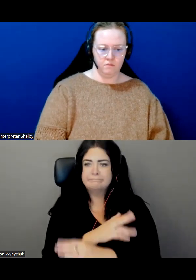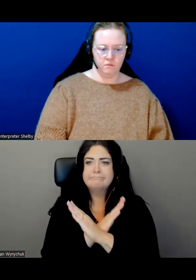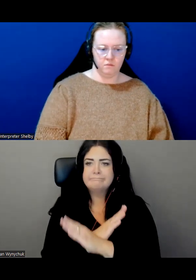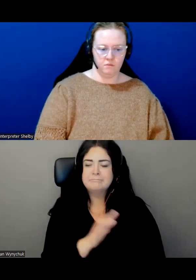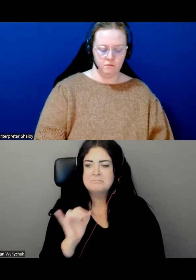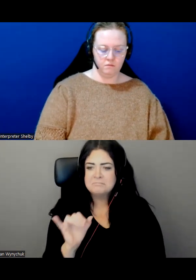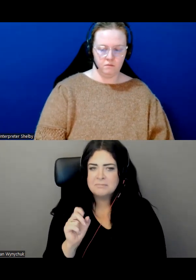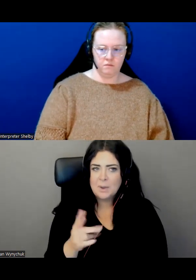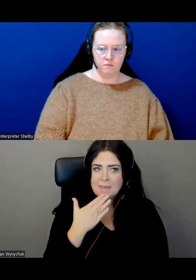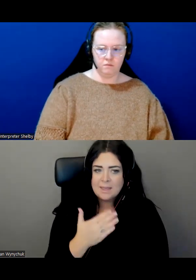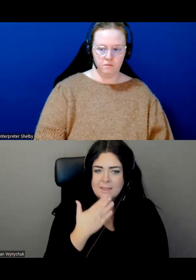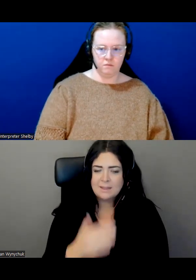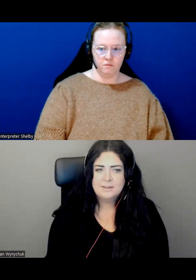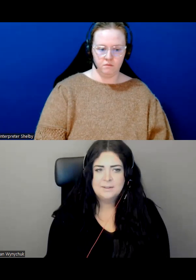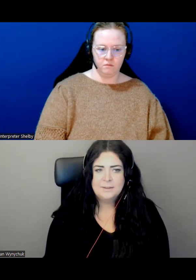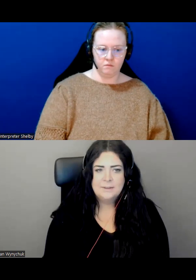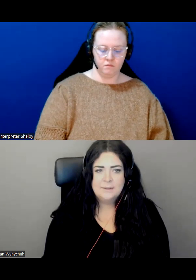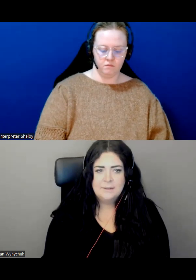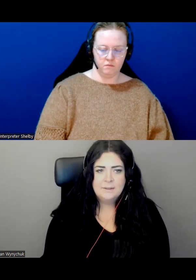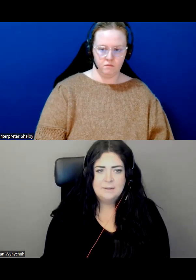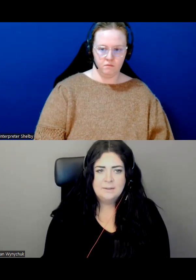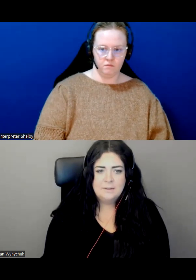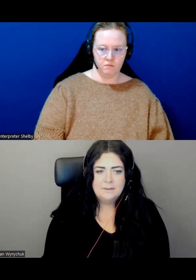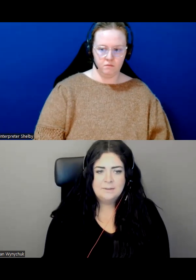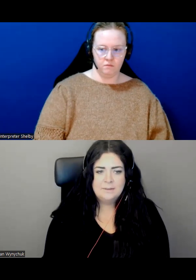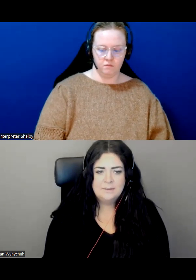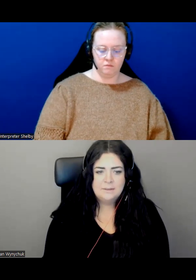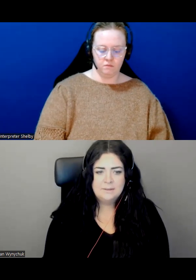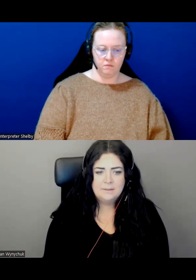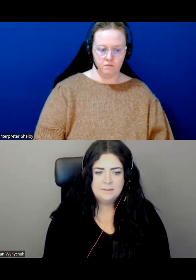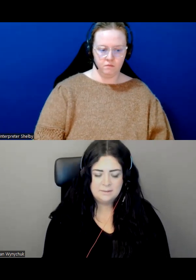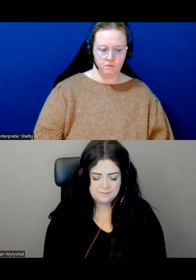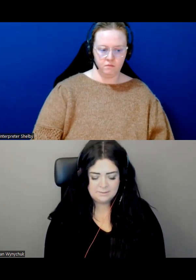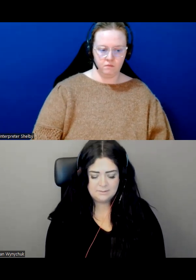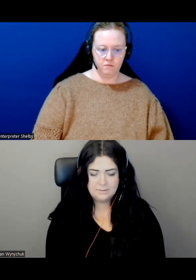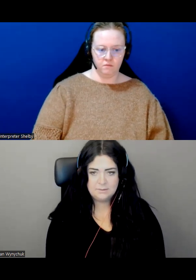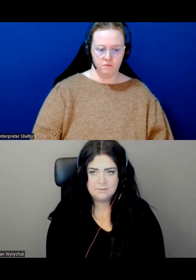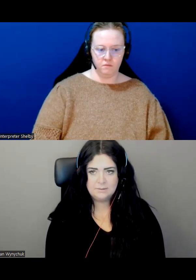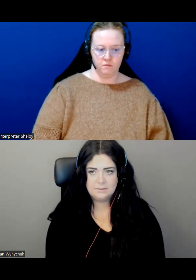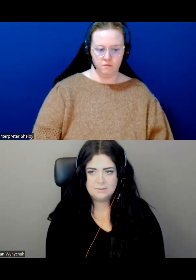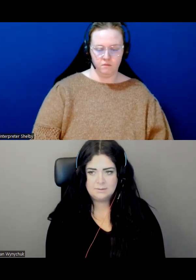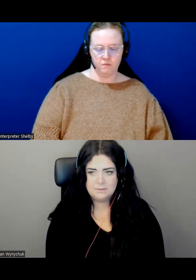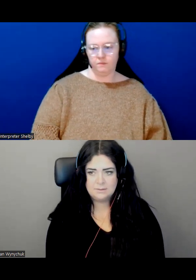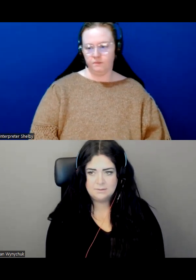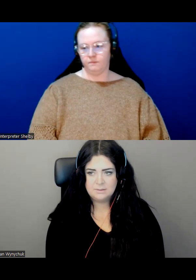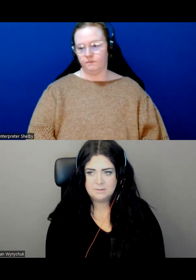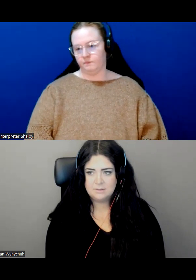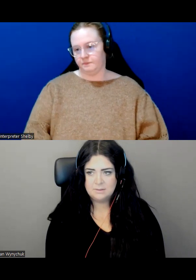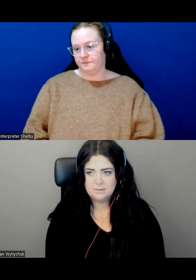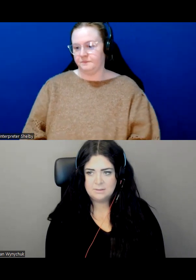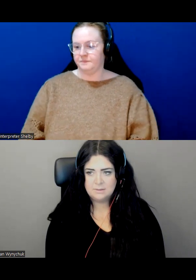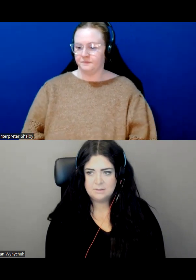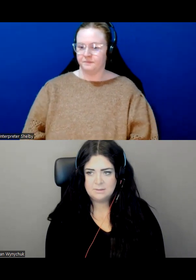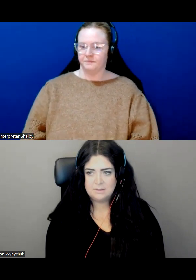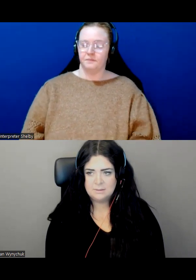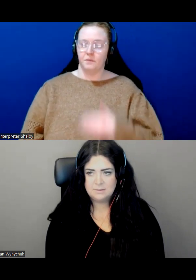Okay, thank you, thank you. We have another question in the chat, and this is, I'm having a very hard